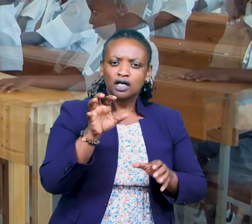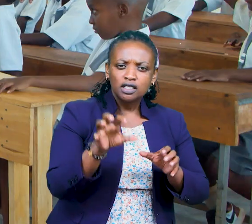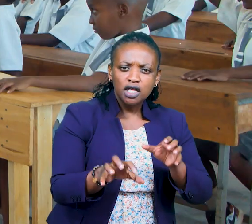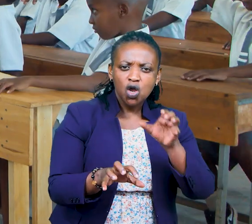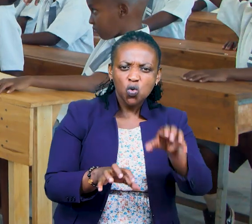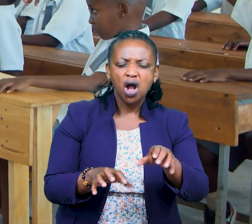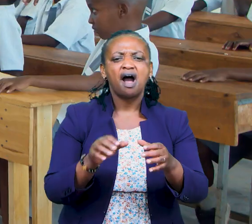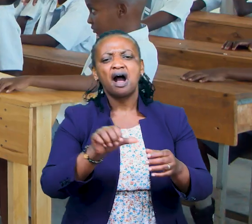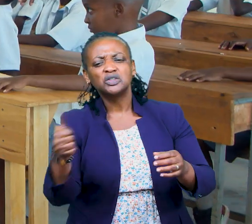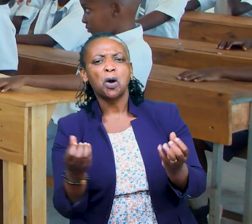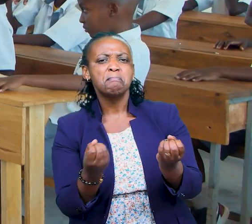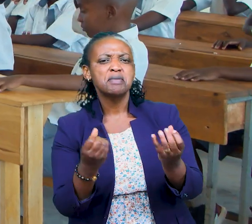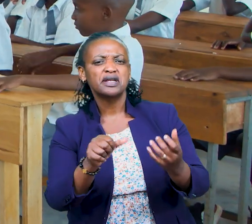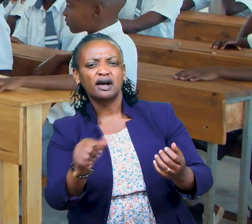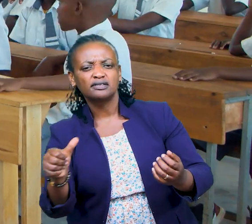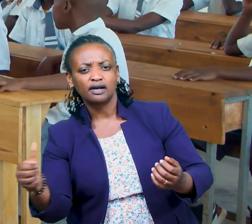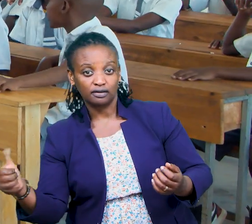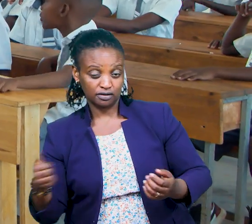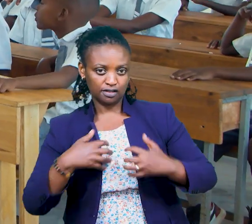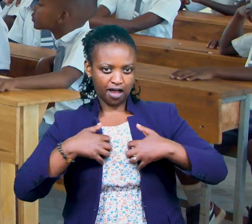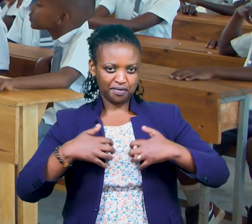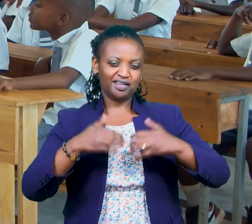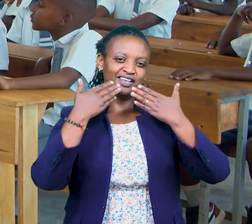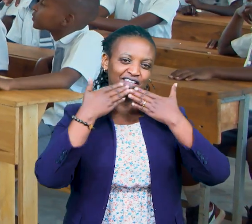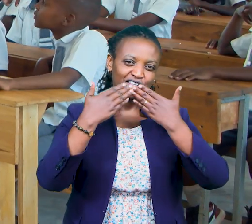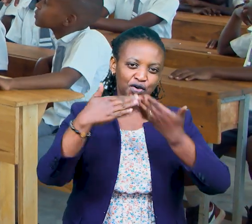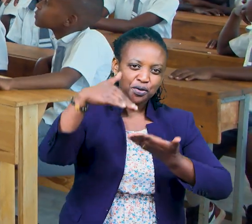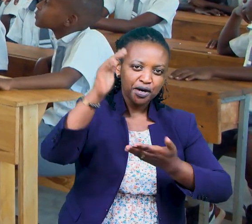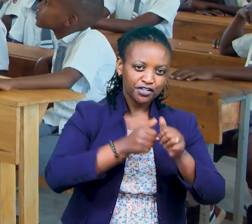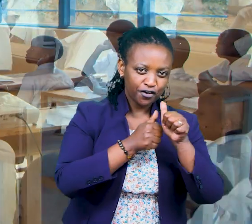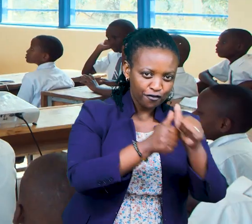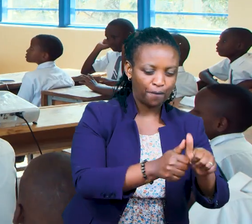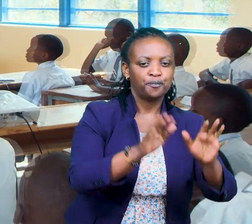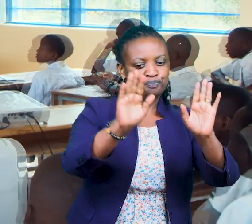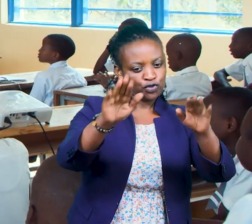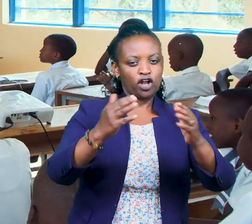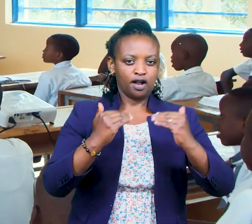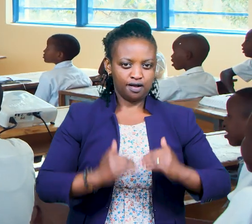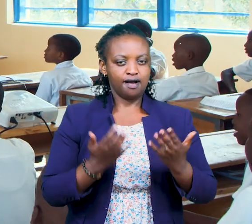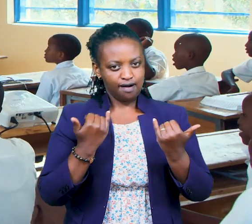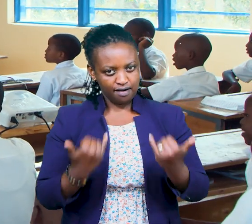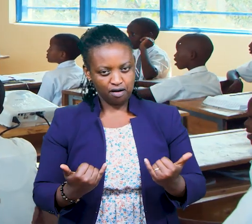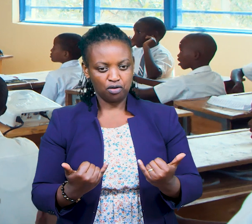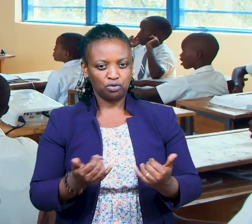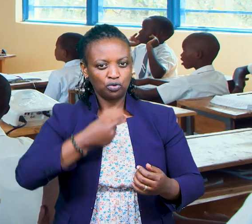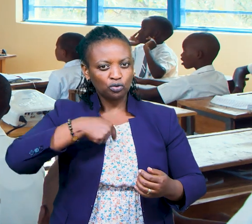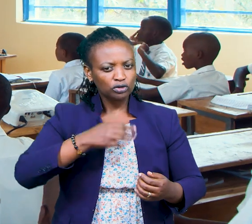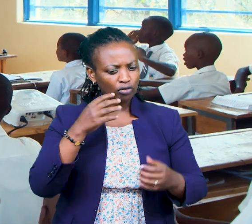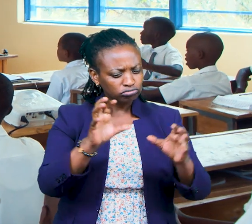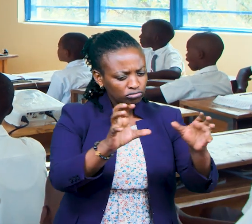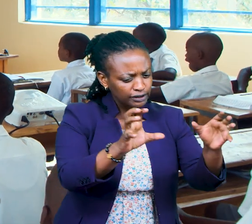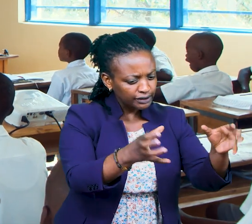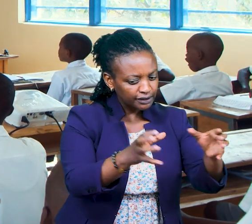Leopard. And so many other animals. Thank you so much for following. Now, we are